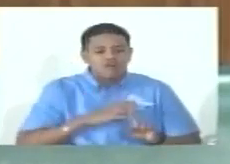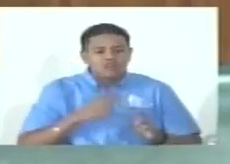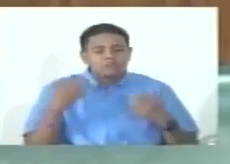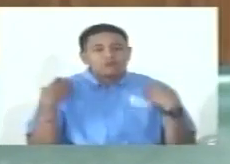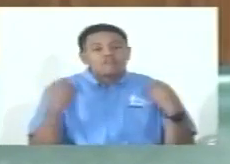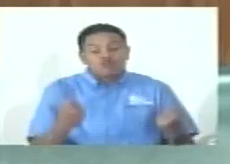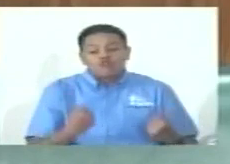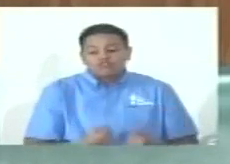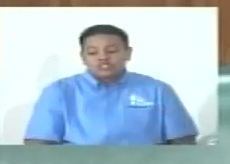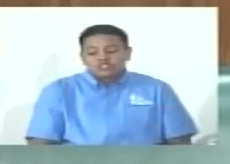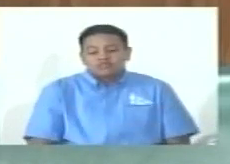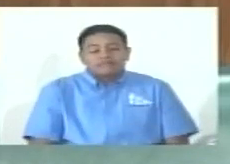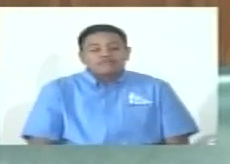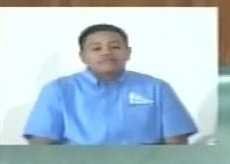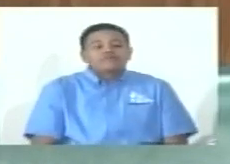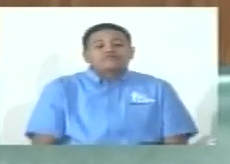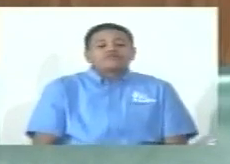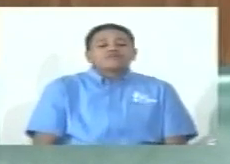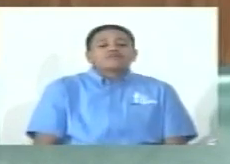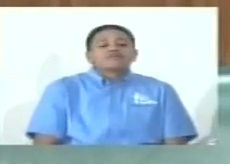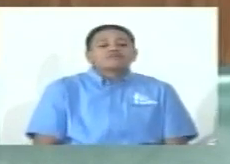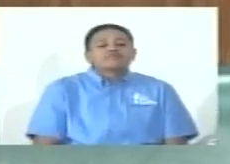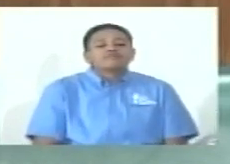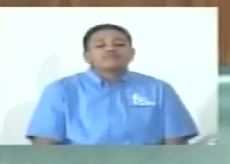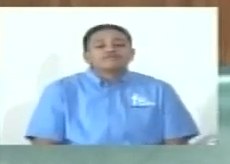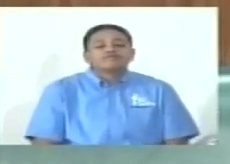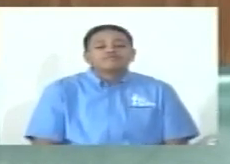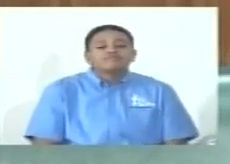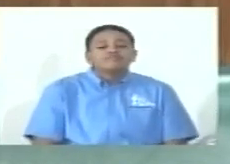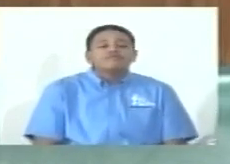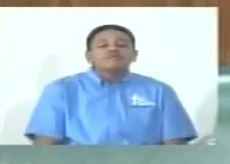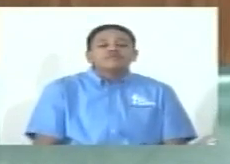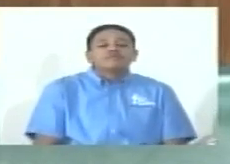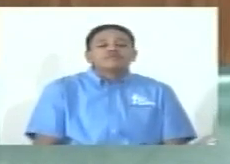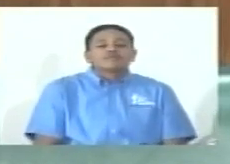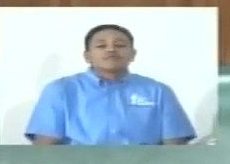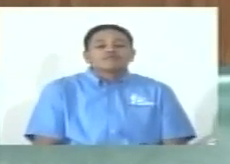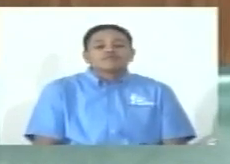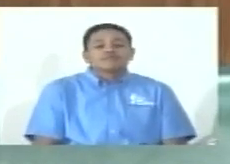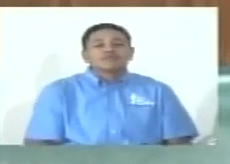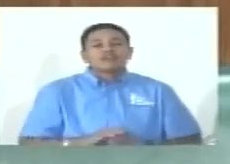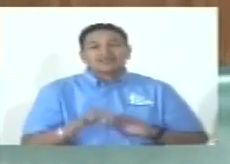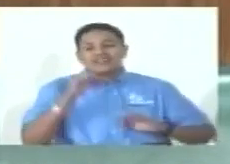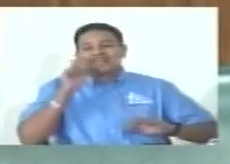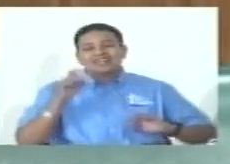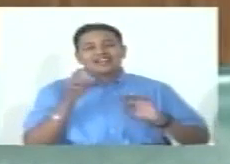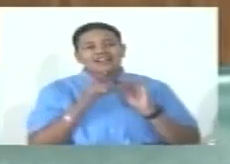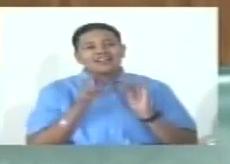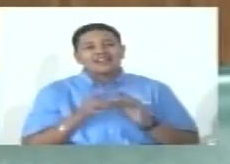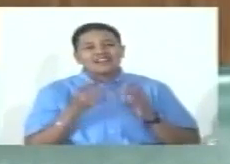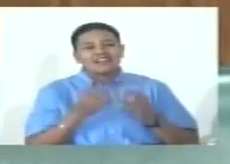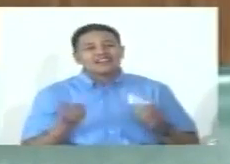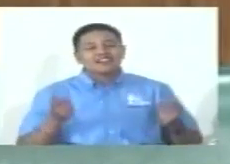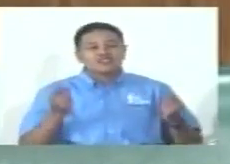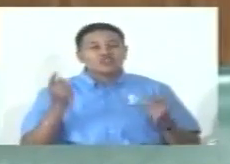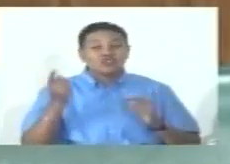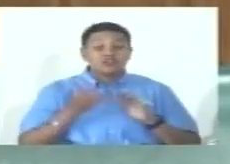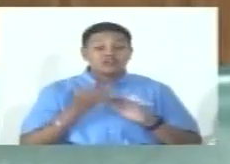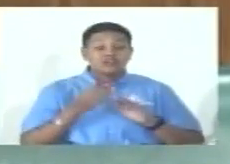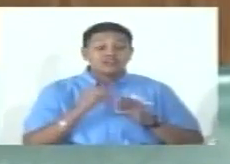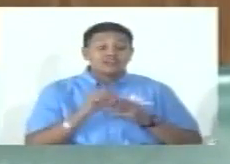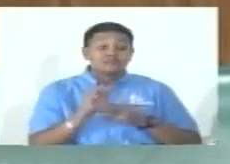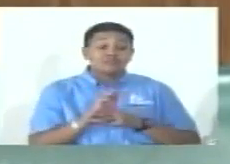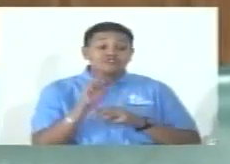courage. I don't need to go to President the things she has done in the Ministry of Labour,